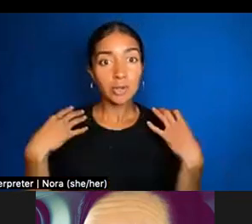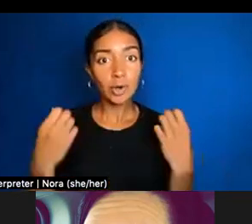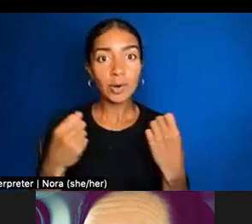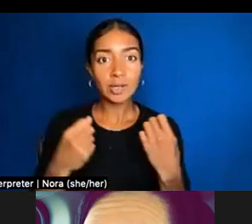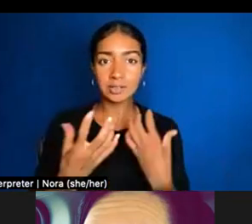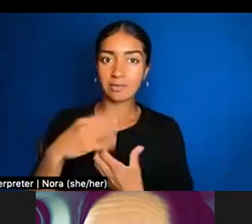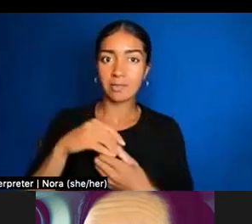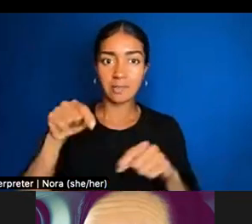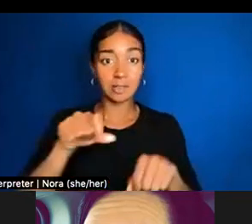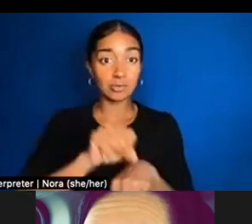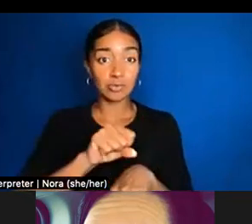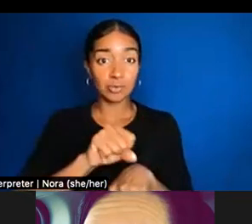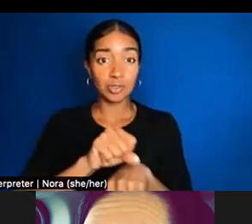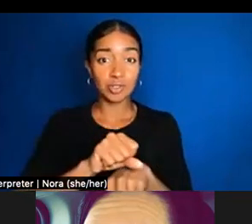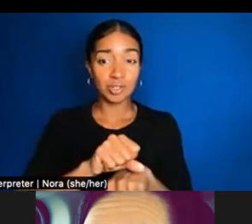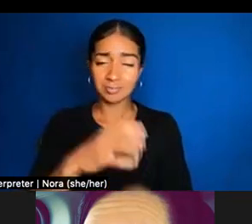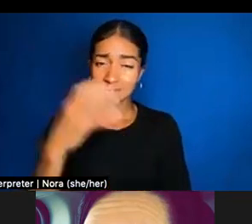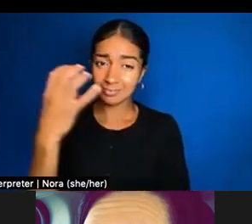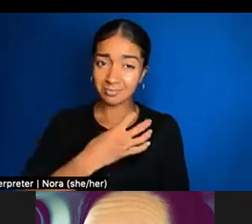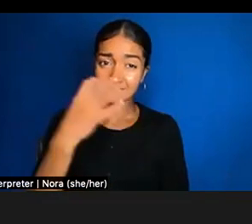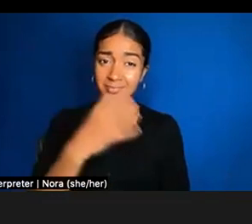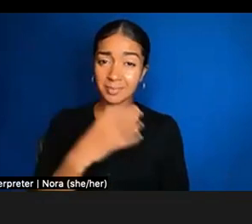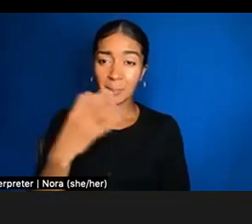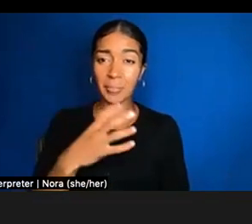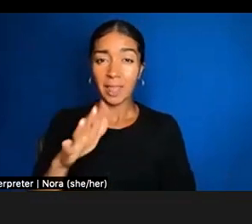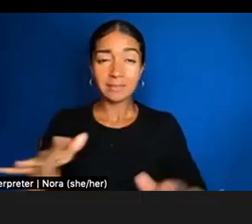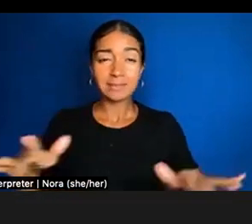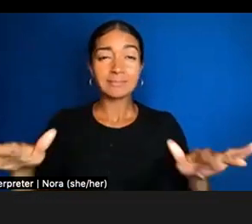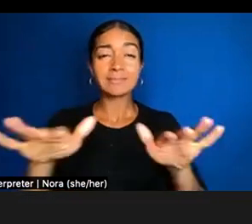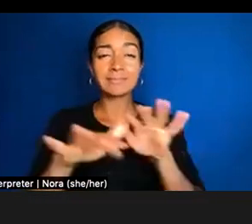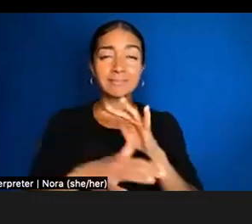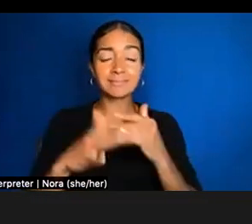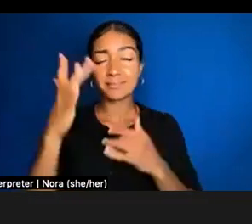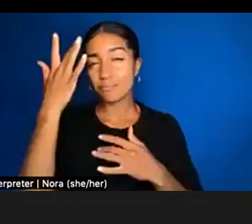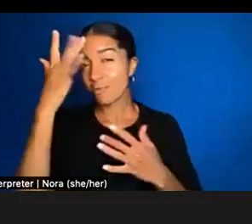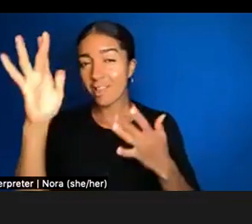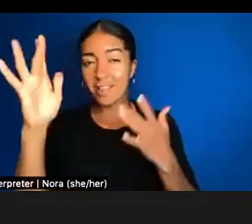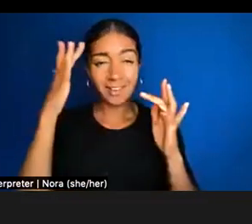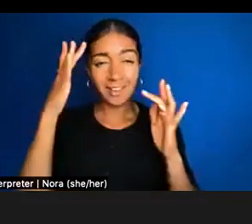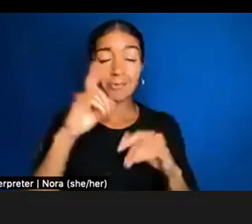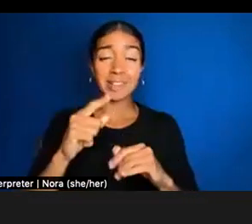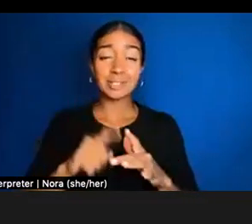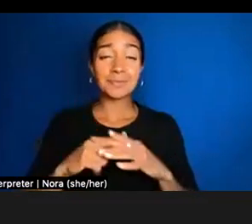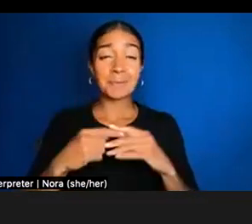y'all. Holy smokes, there's like such brilliance out there, and it makes me cry actually. Like